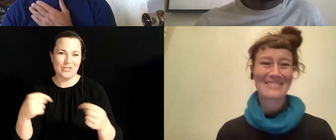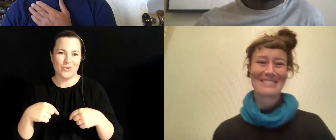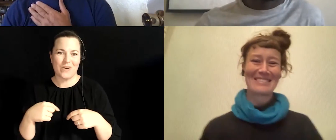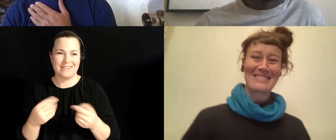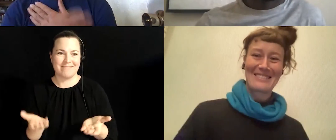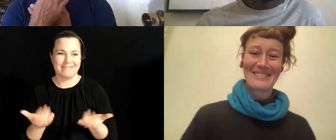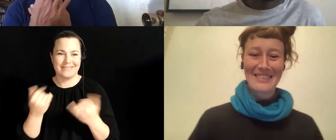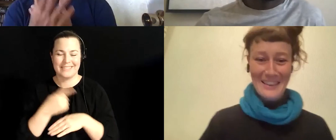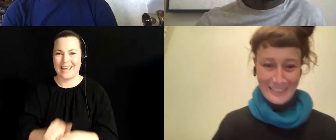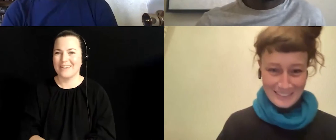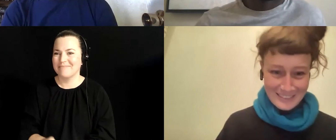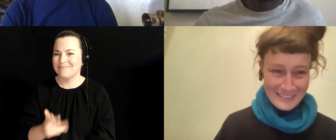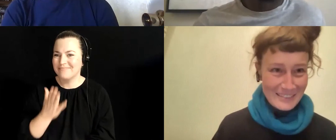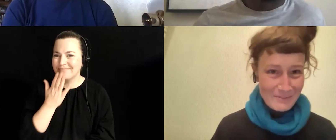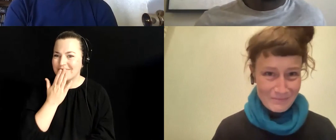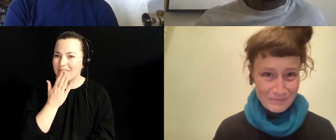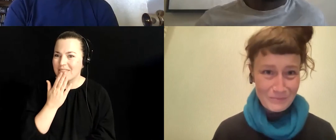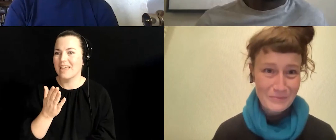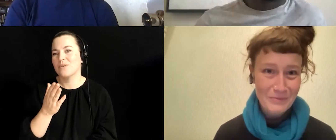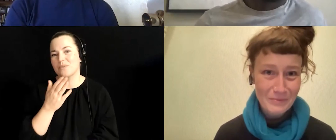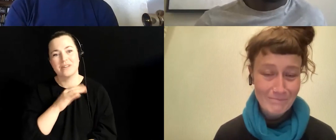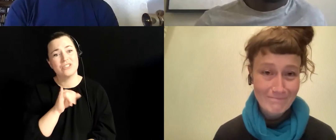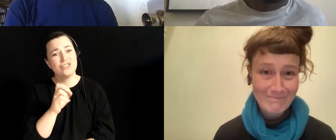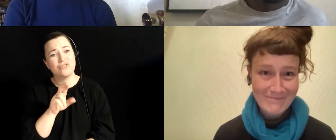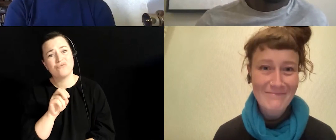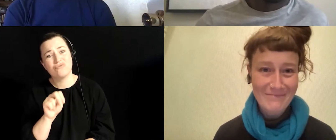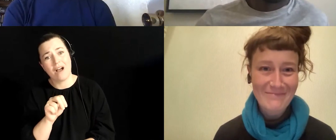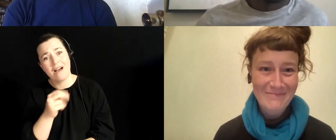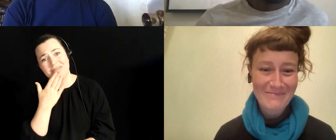Thank you. Thanks, Jerron. Thank you, Jess.